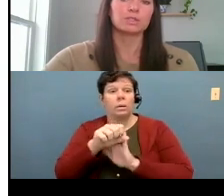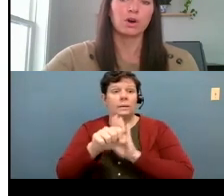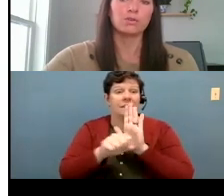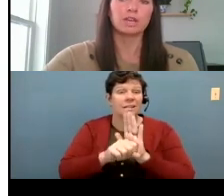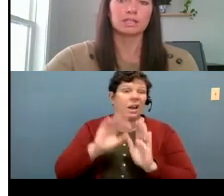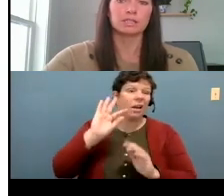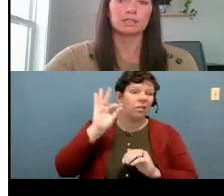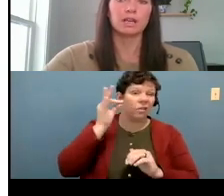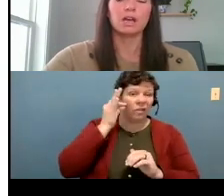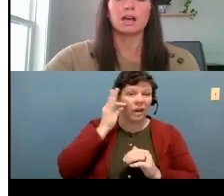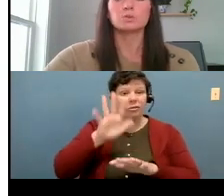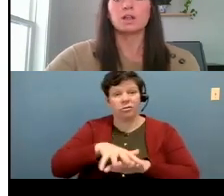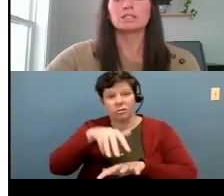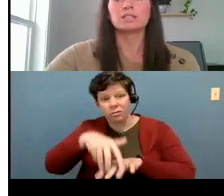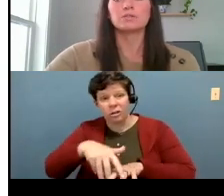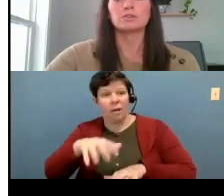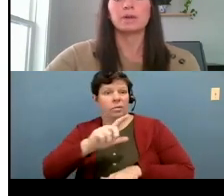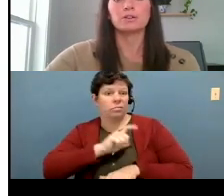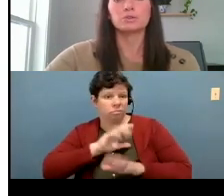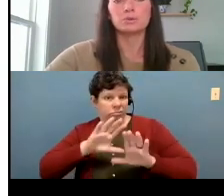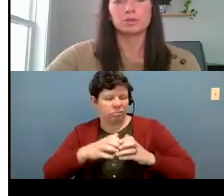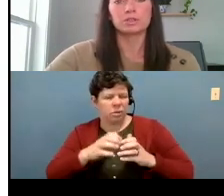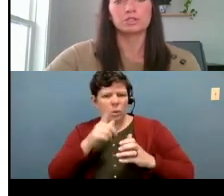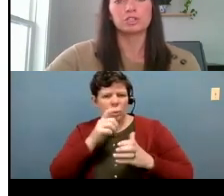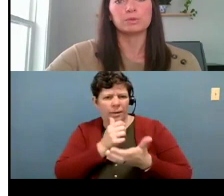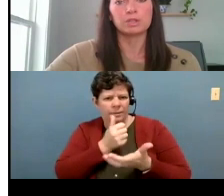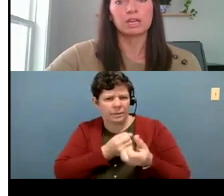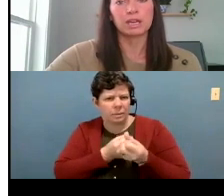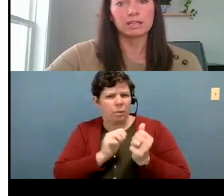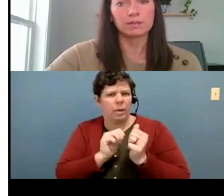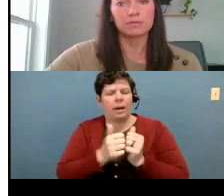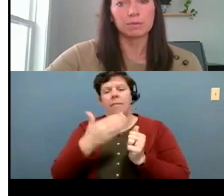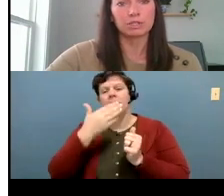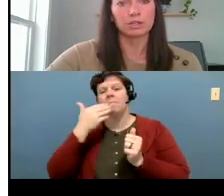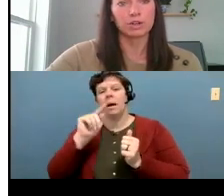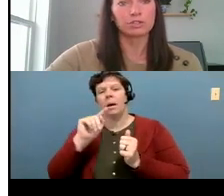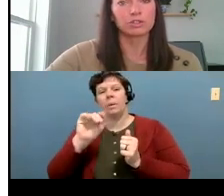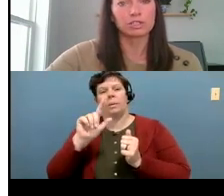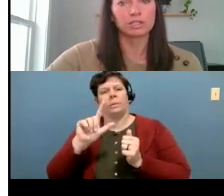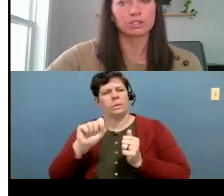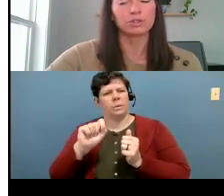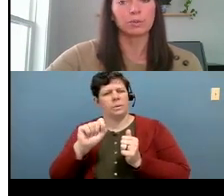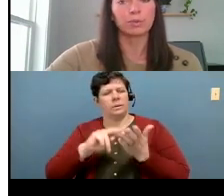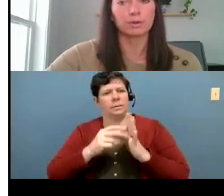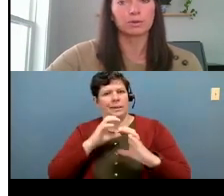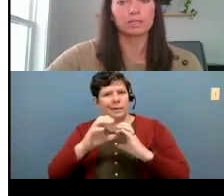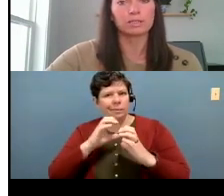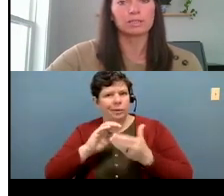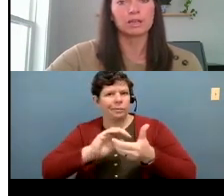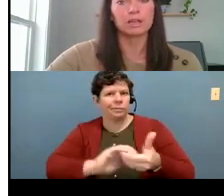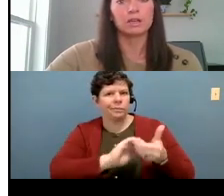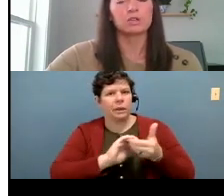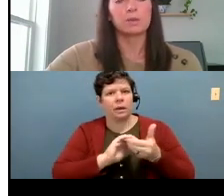to resolve cases, as well as the need for better tools to communicate case information across jurisdictional